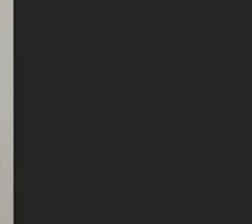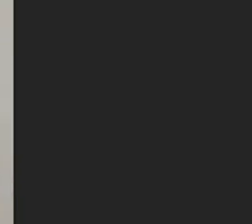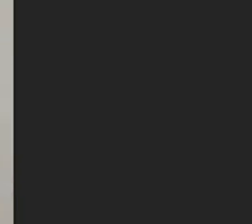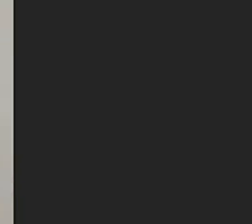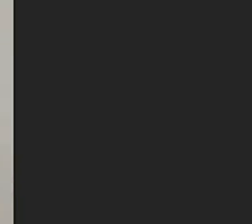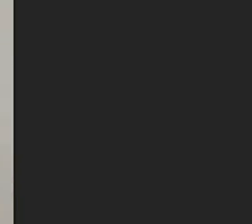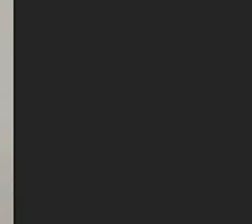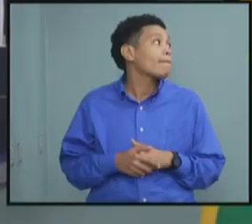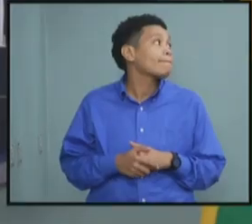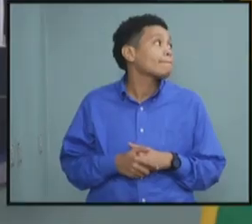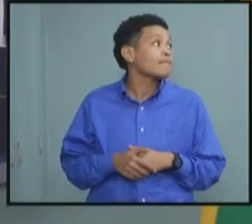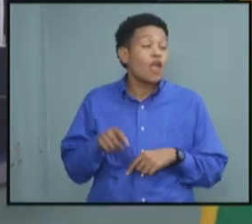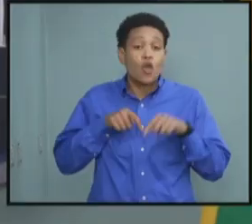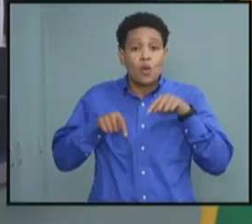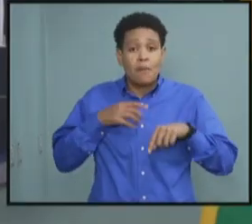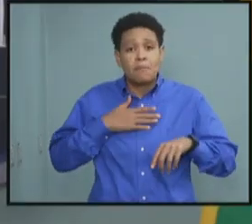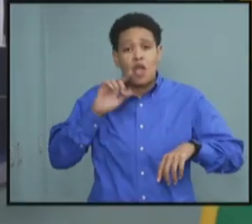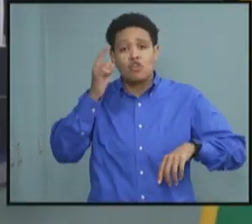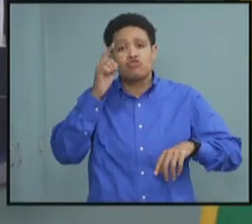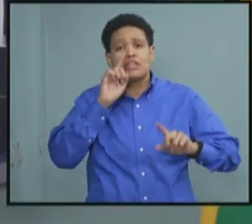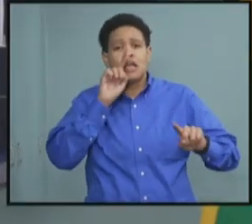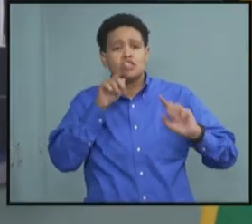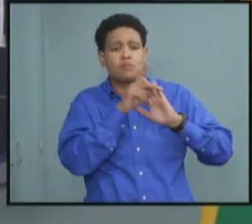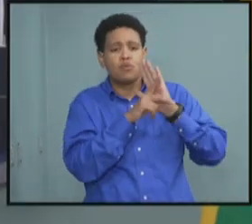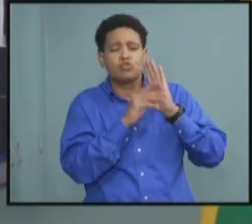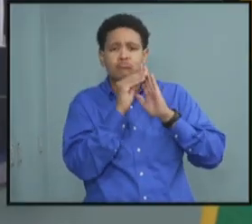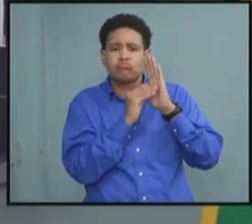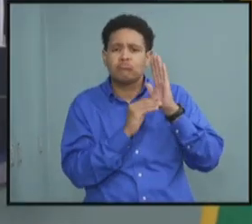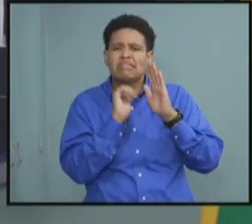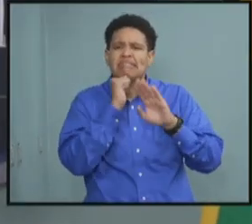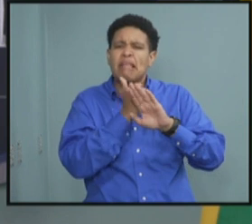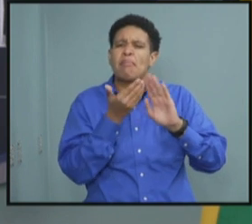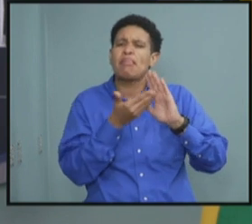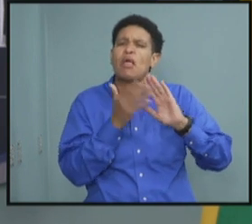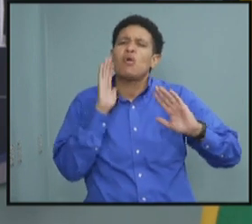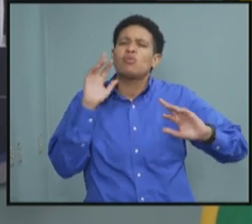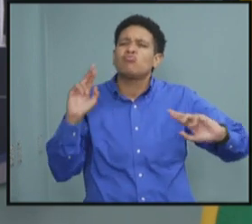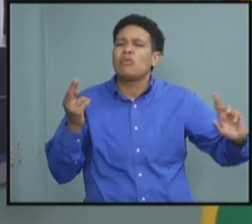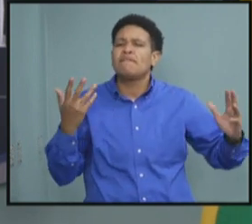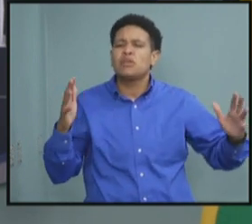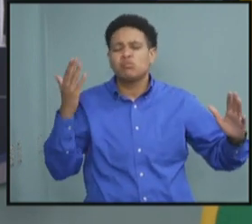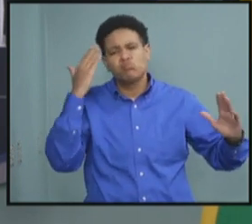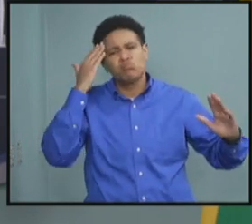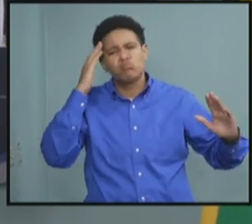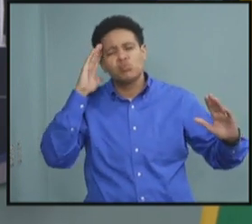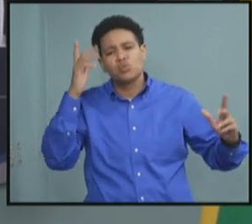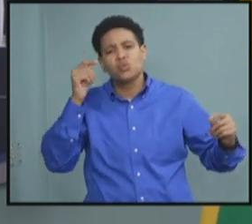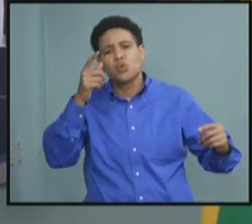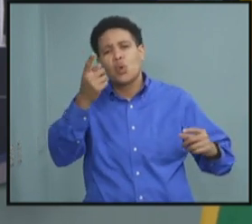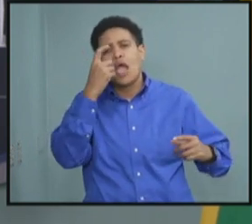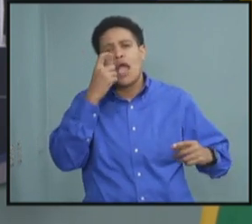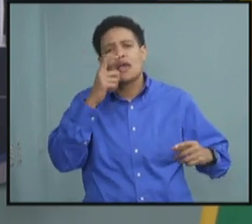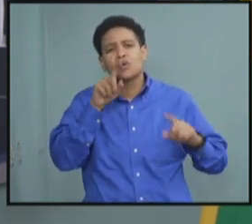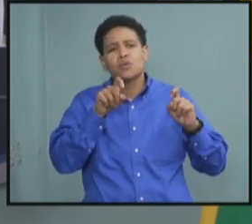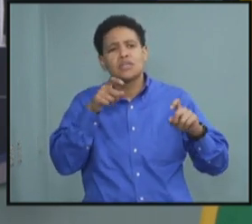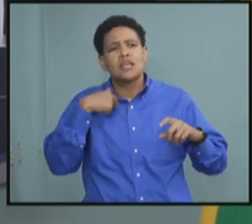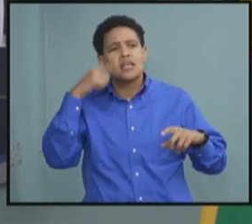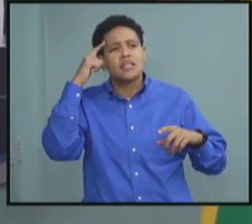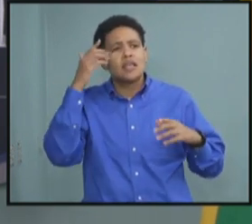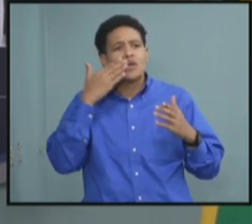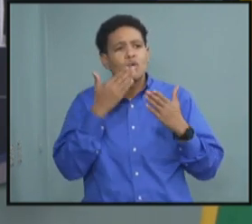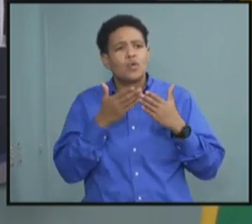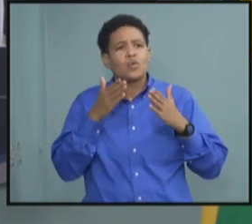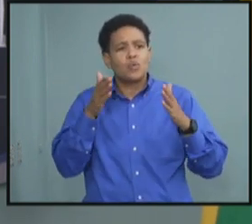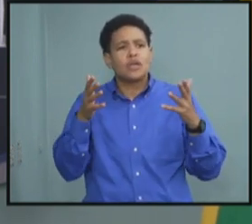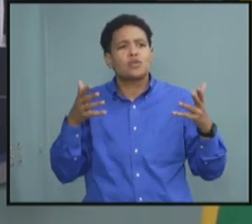the protocols will establish that. But you asked a question, which I think it's a good way to end the press